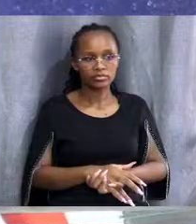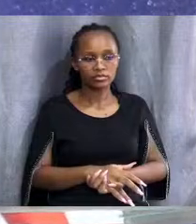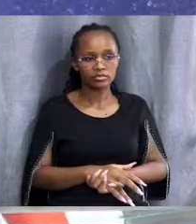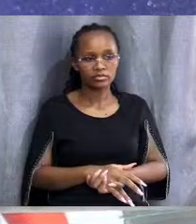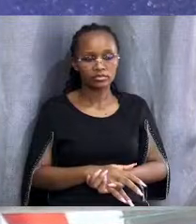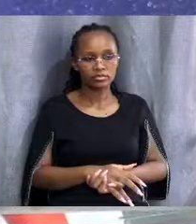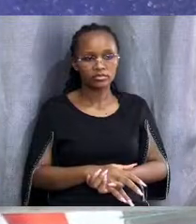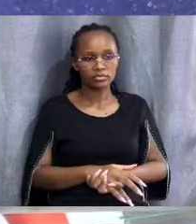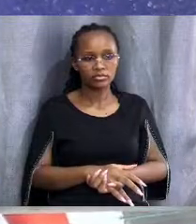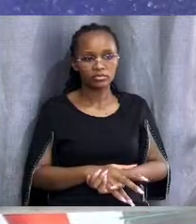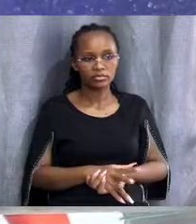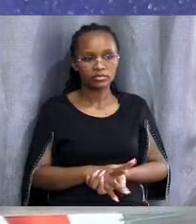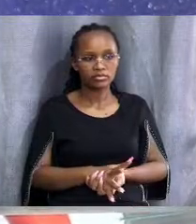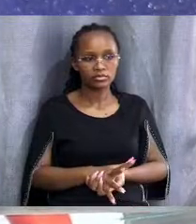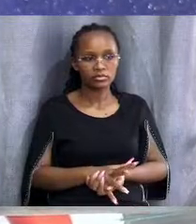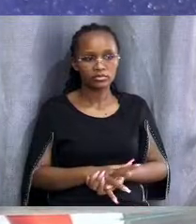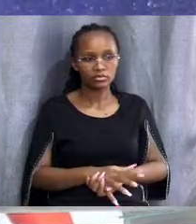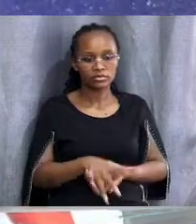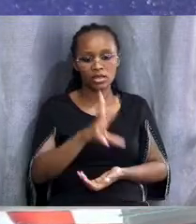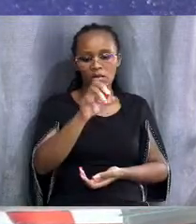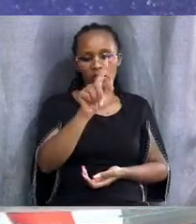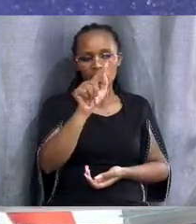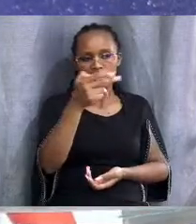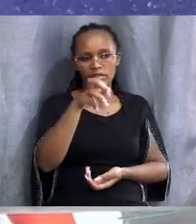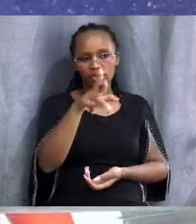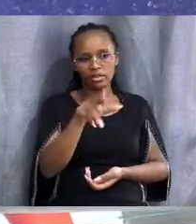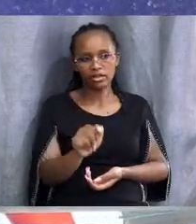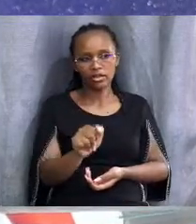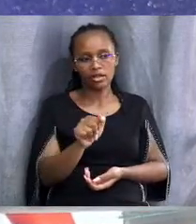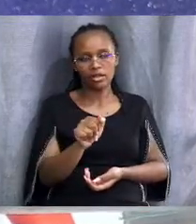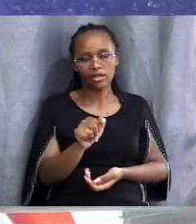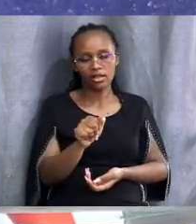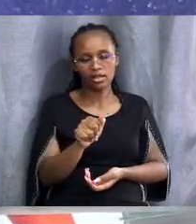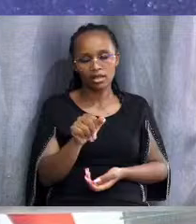Rogoro location, Madera West